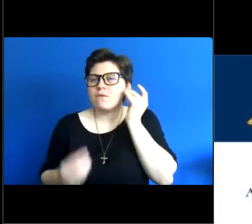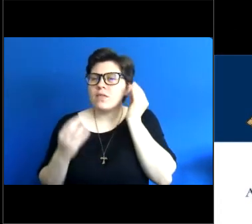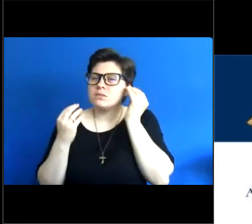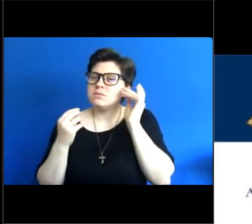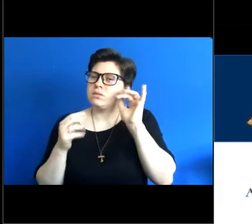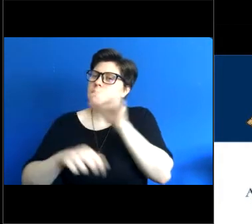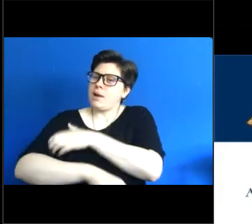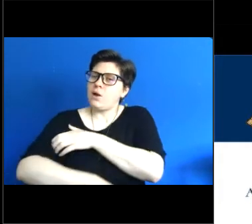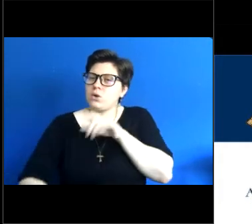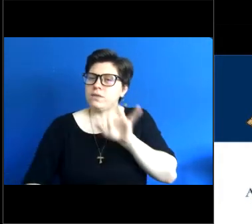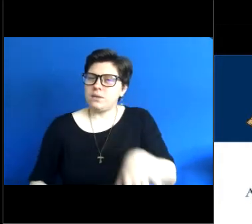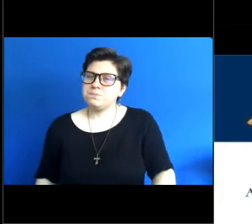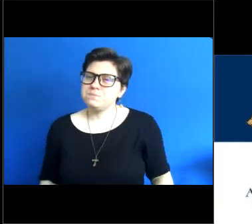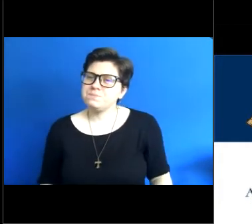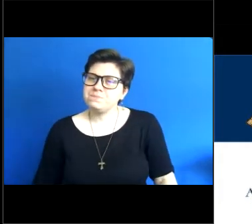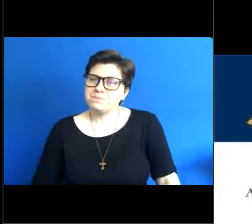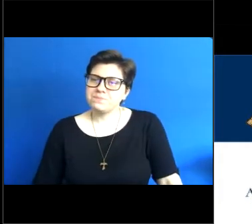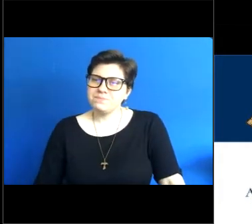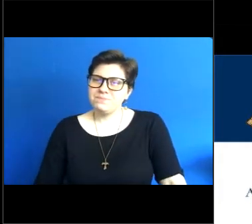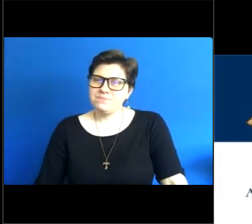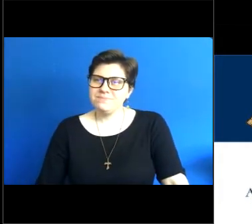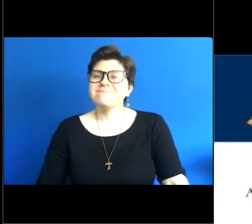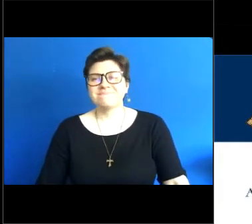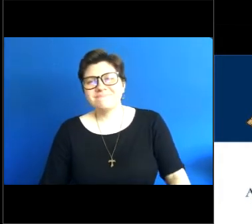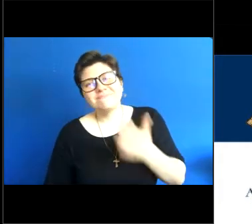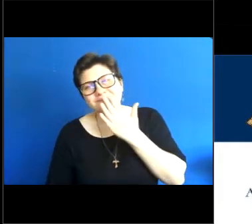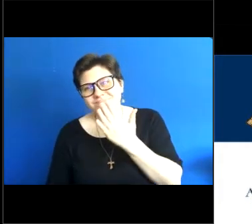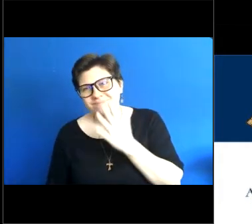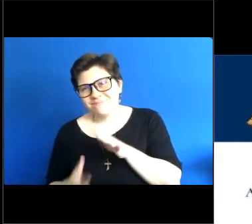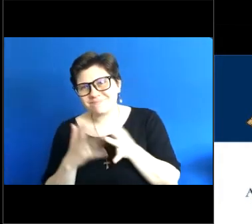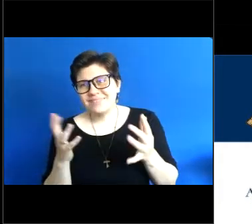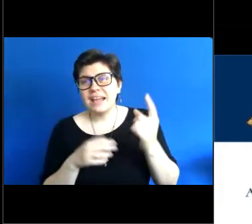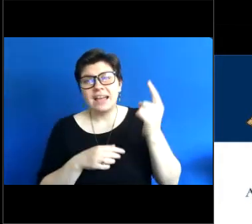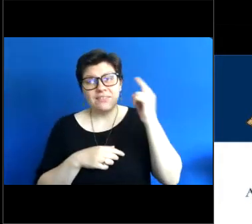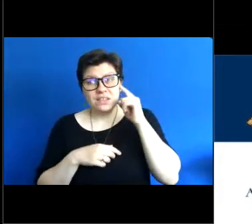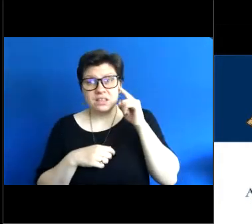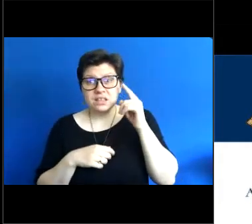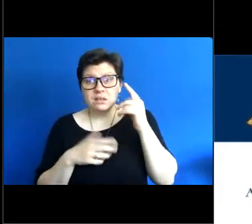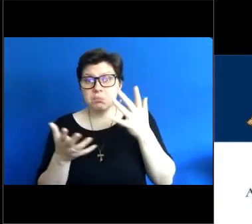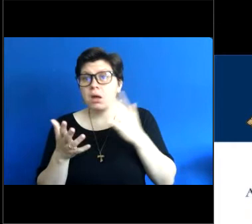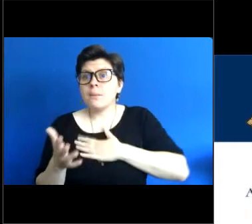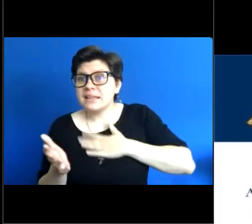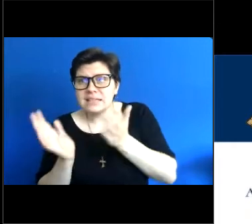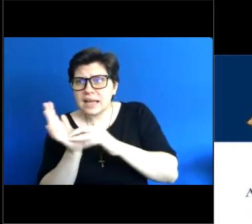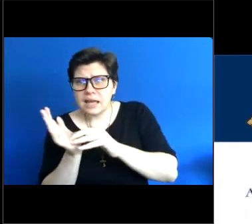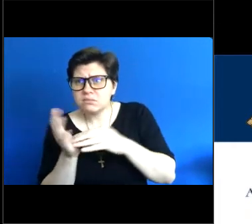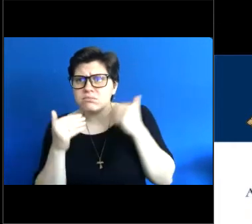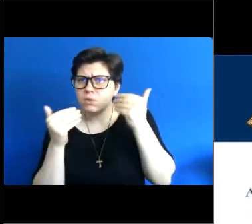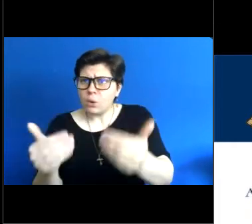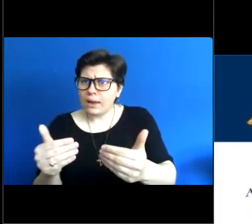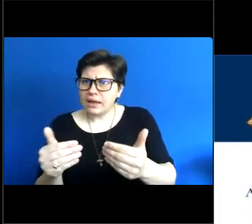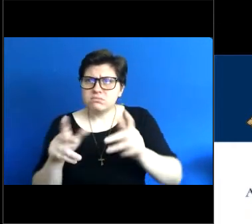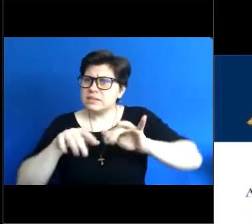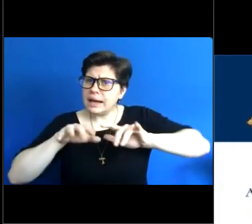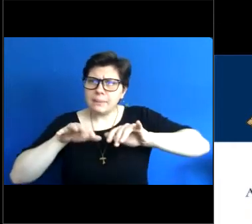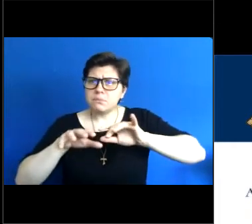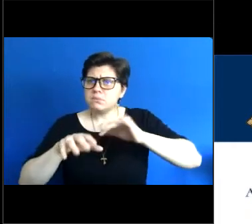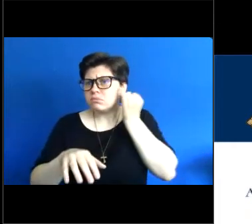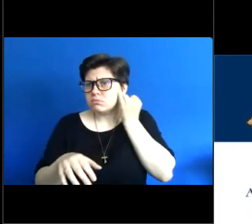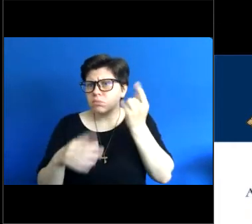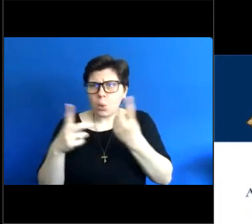that. Yeah, well, thank you so much. And I think what we can do, again, please feel free to everyone to type in your